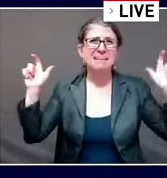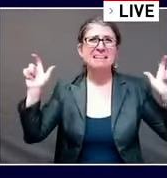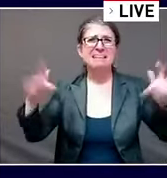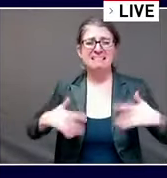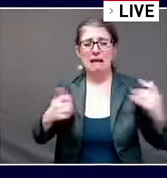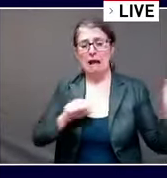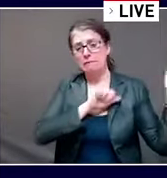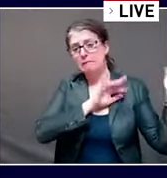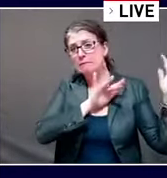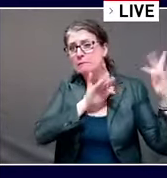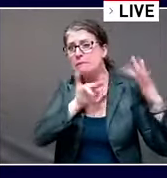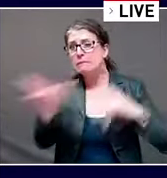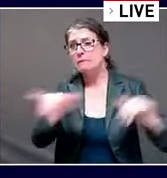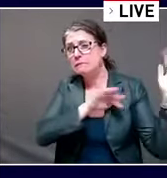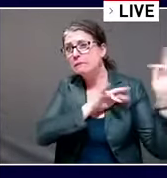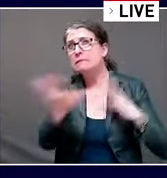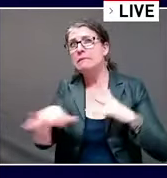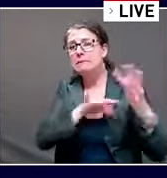close together to celebrate.